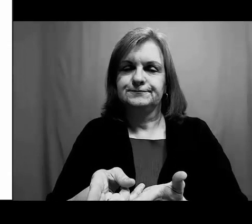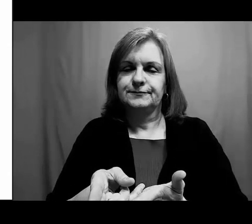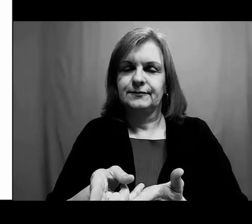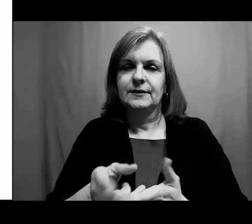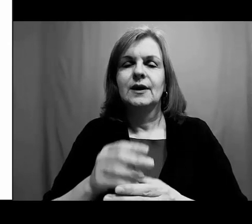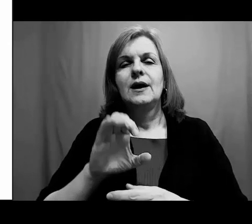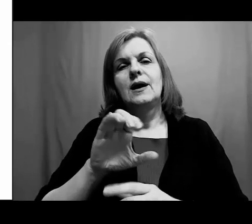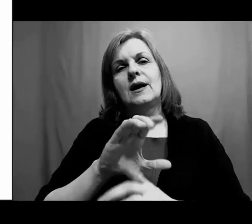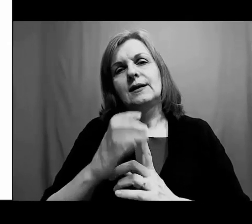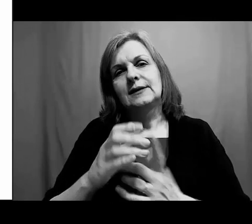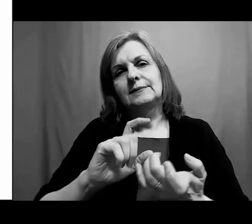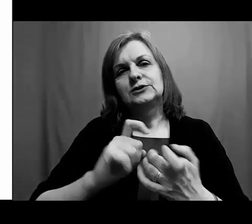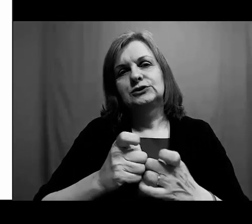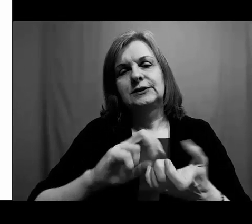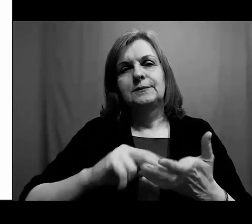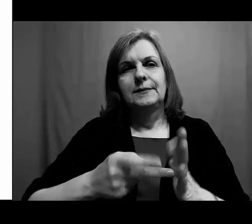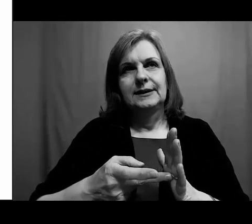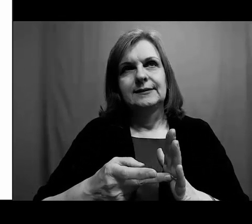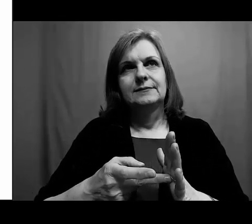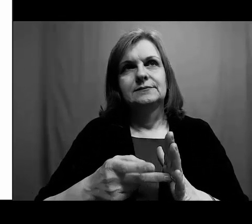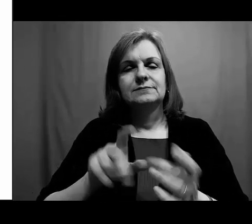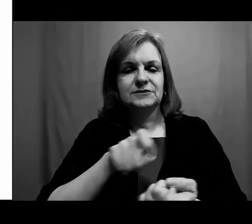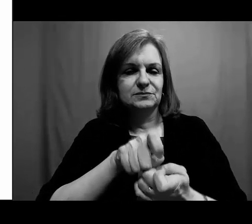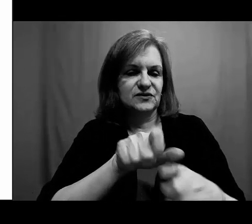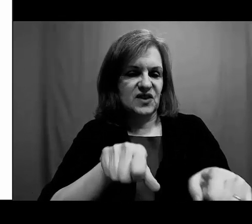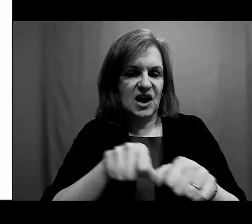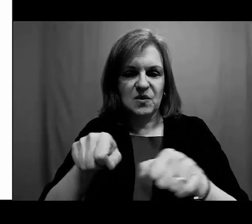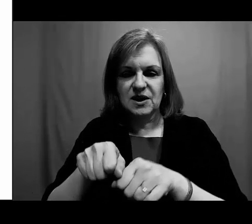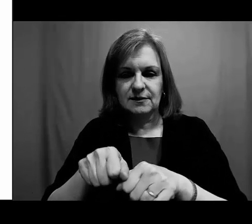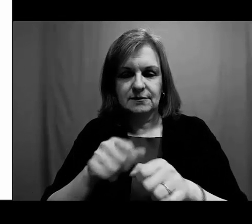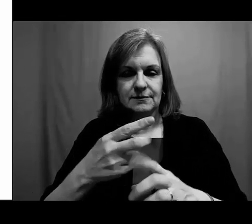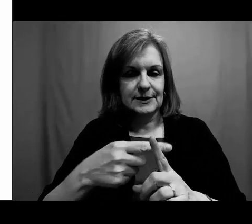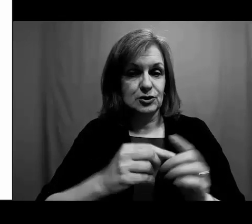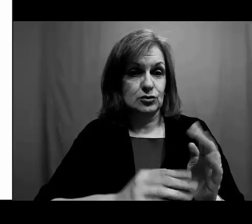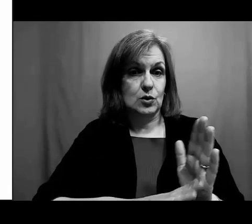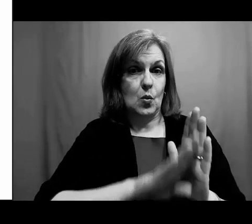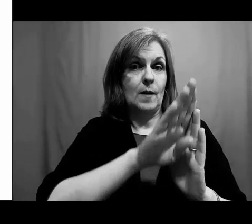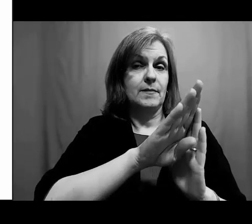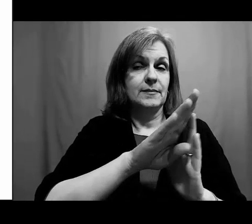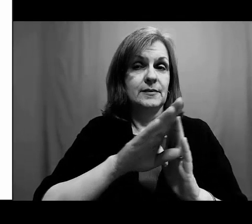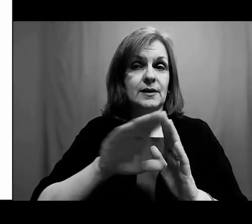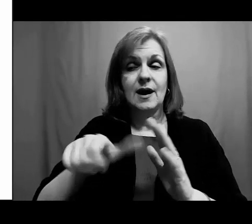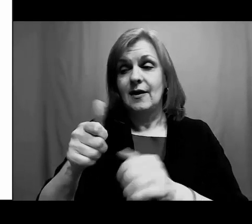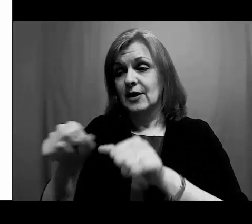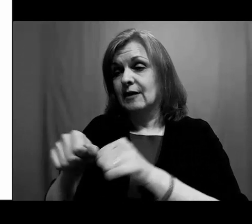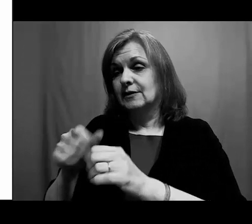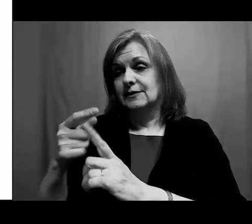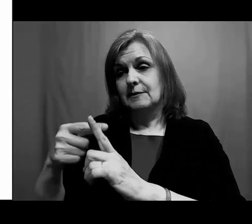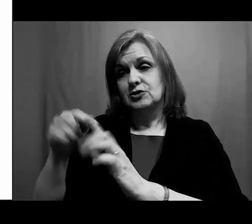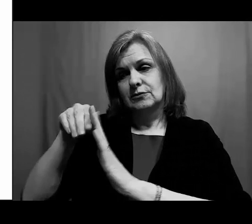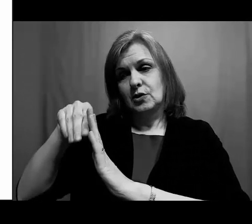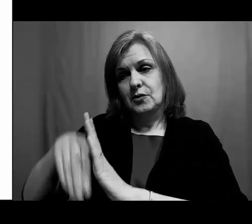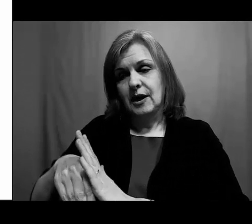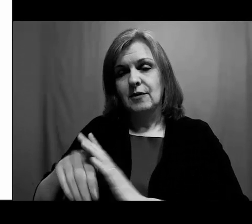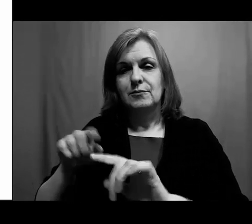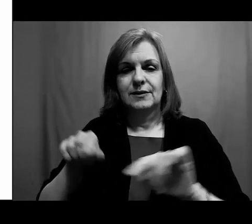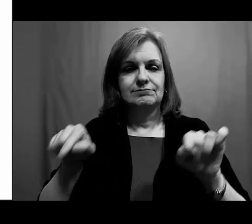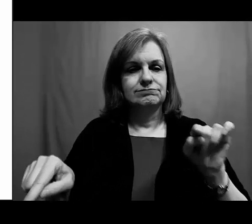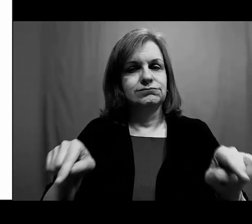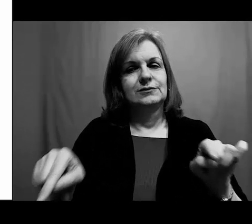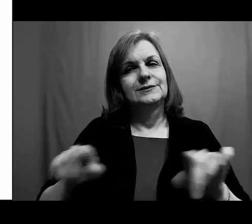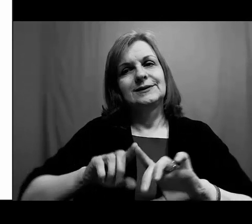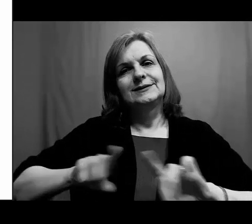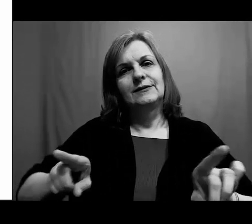truth. We look at climate change, meaning that in some areas temperatures will go up, in some areas temperatures will go down, but they will